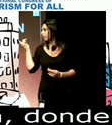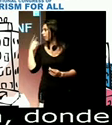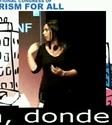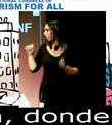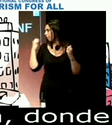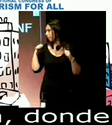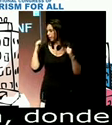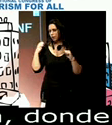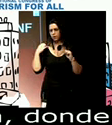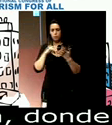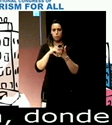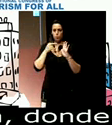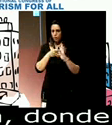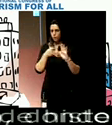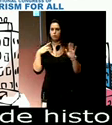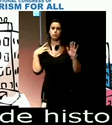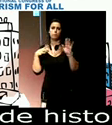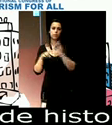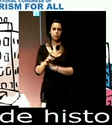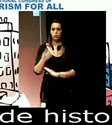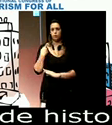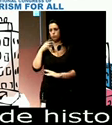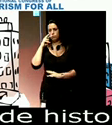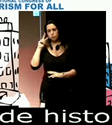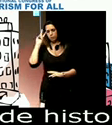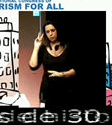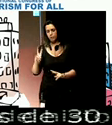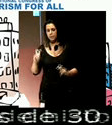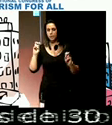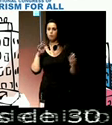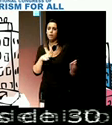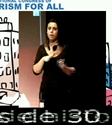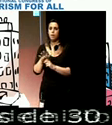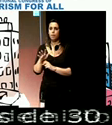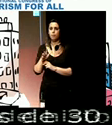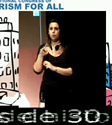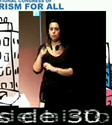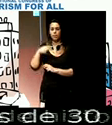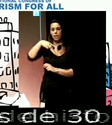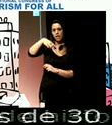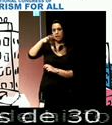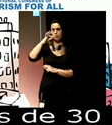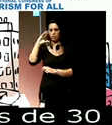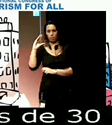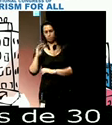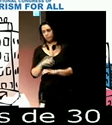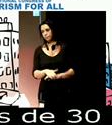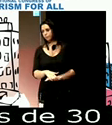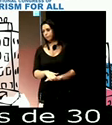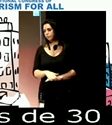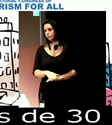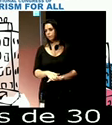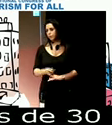He has a lot of experience in the field of NFC.